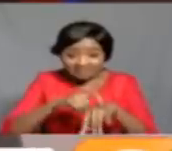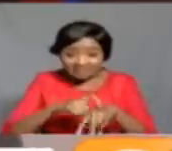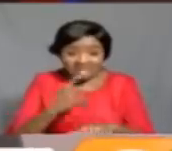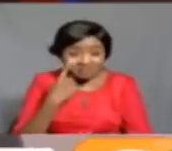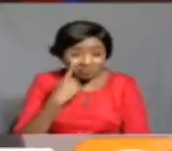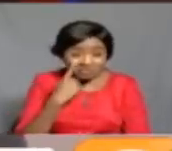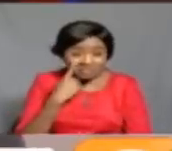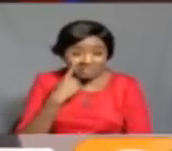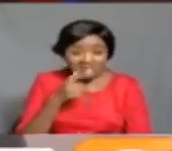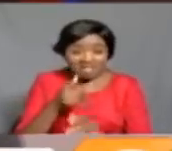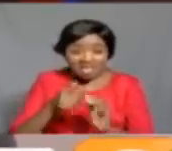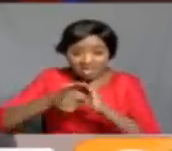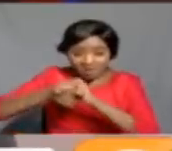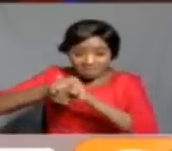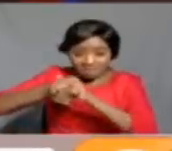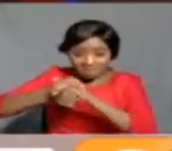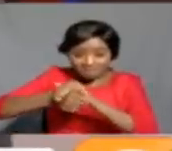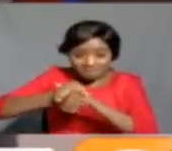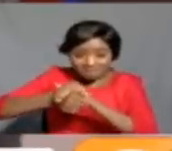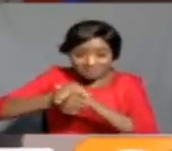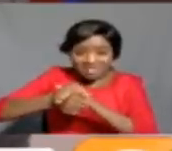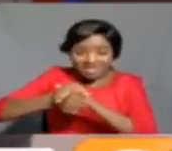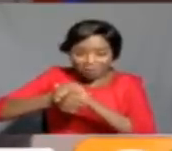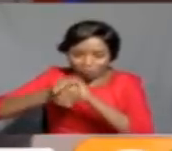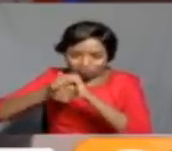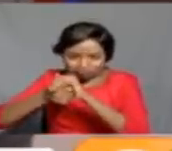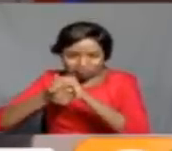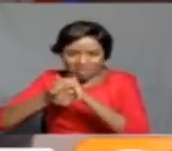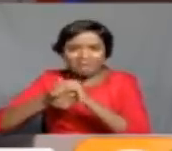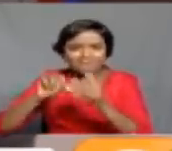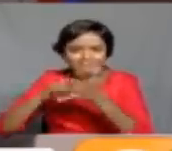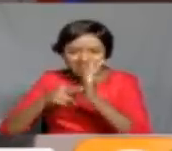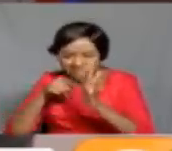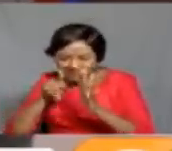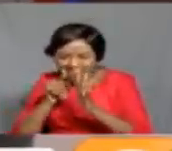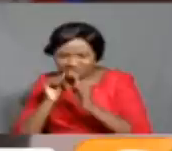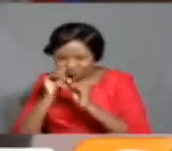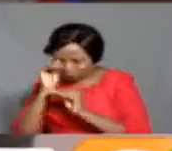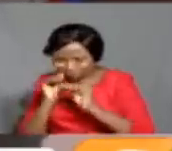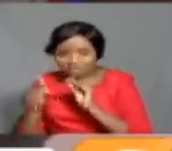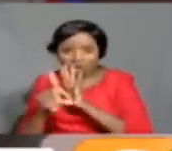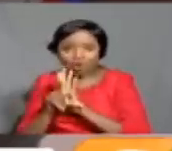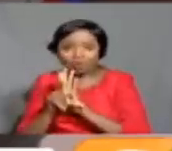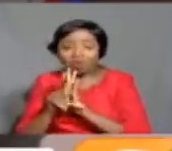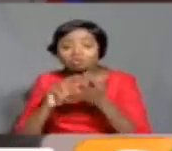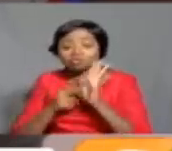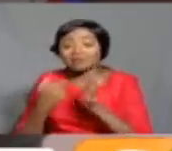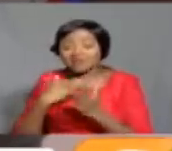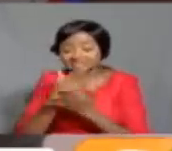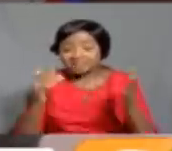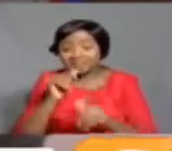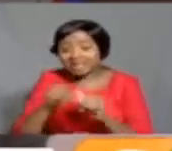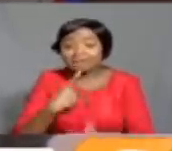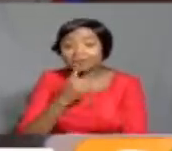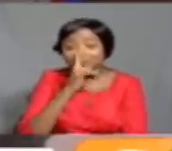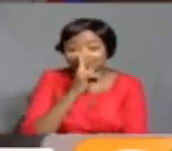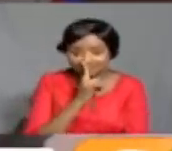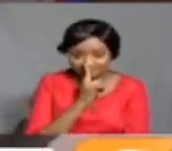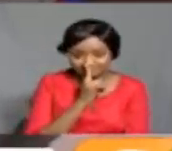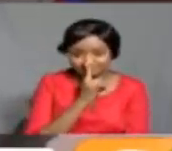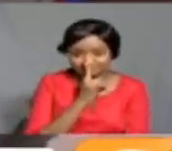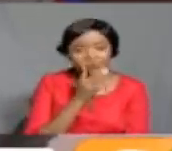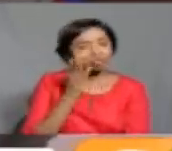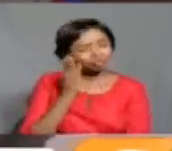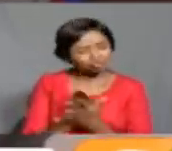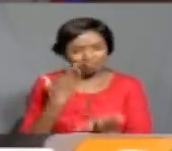kobe ameinamisha kichwa anatunga sheria or something like that. Mm. So there's something about silence. And probably as you allude, maybe